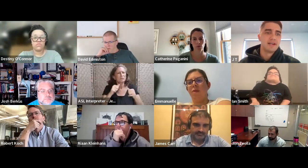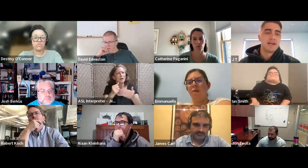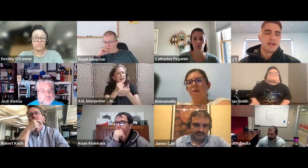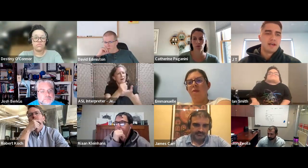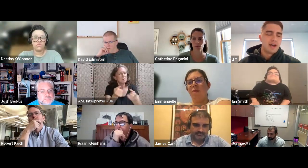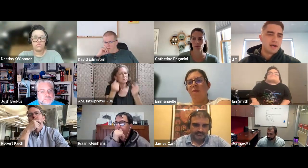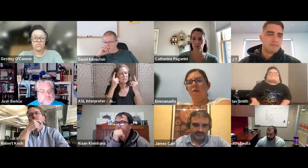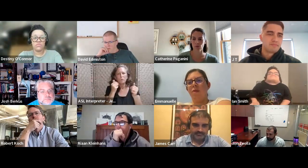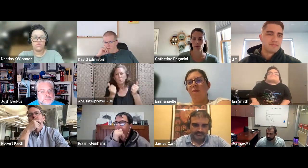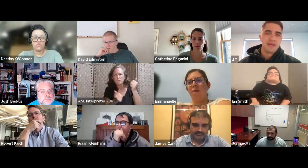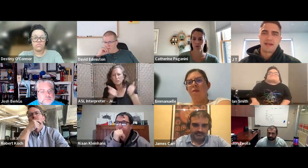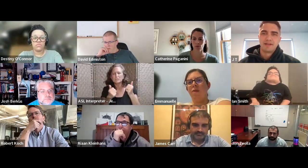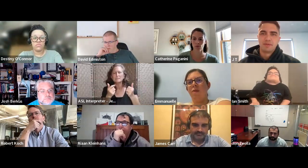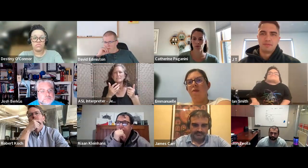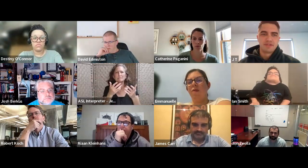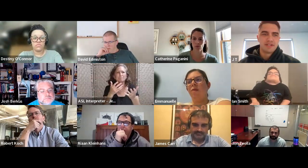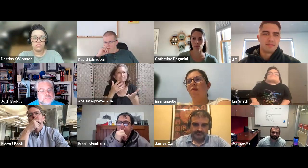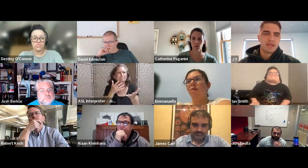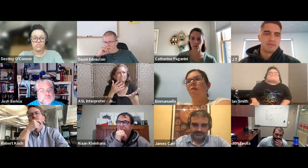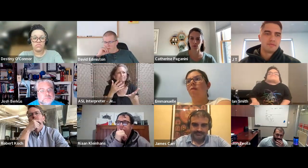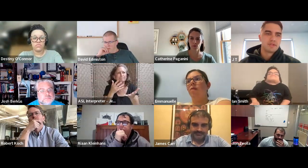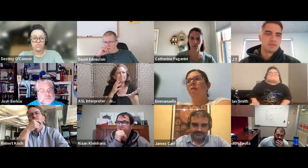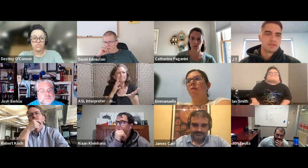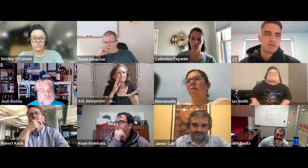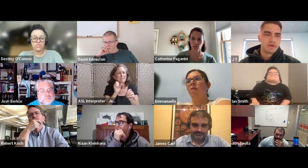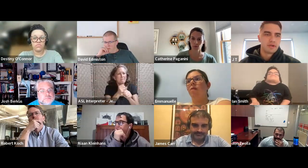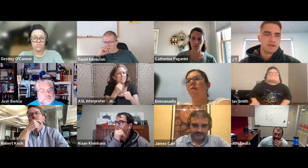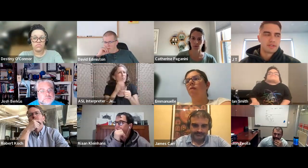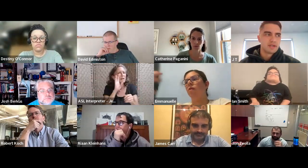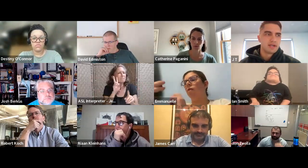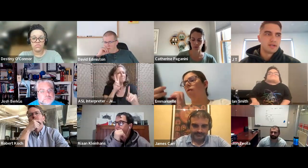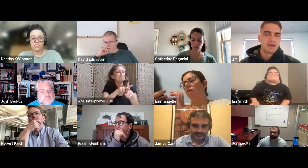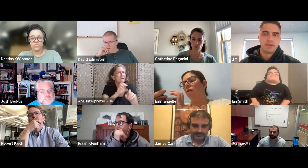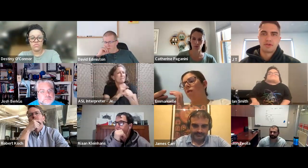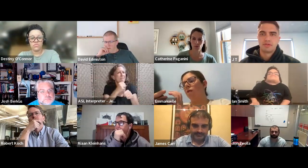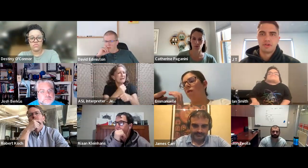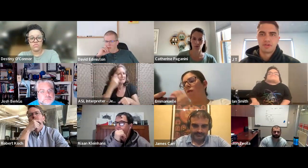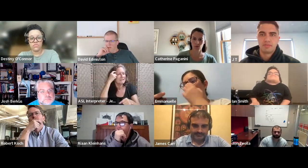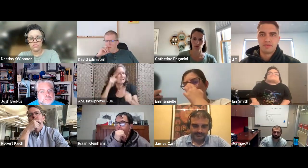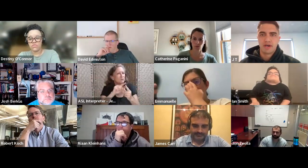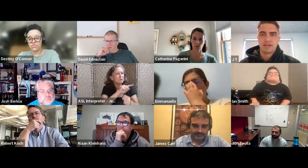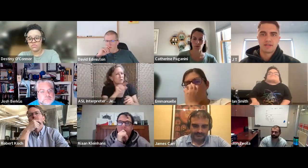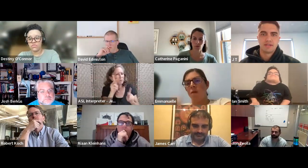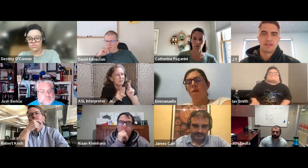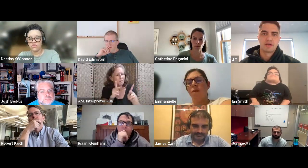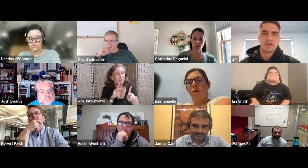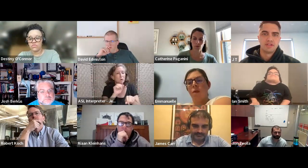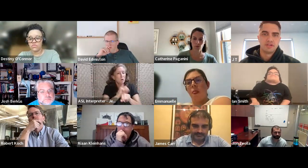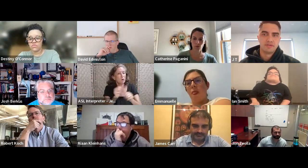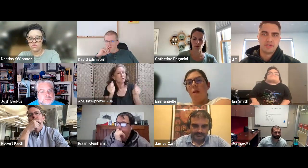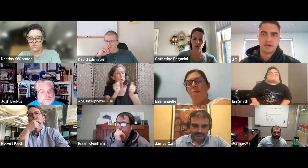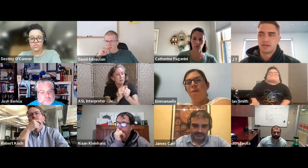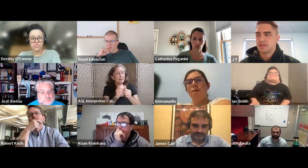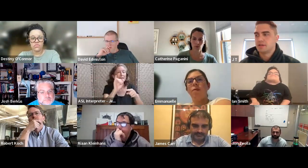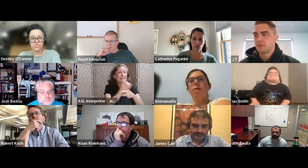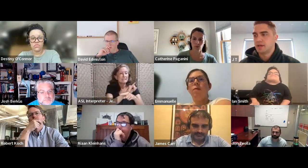things make it a little bit more sense to people. So we're also working alongside local tertiary providers. There's a local